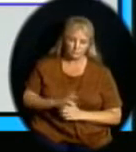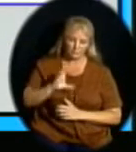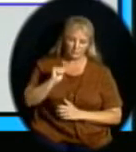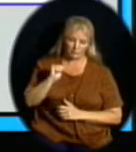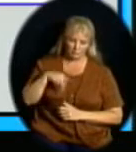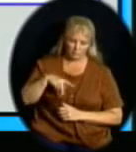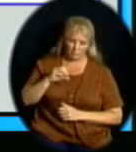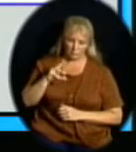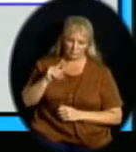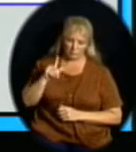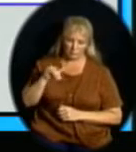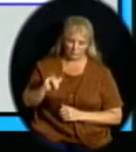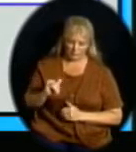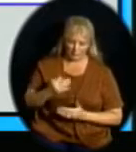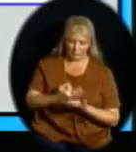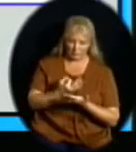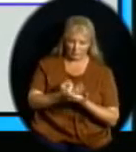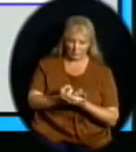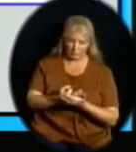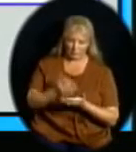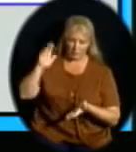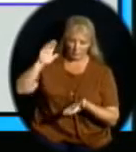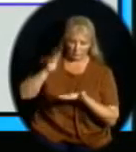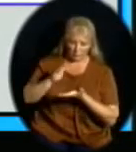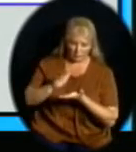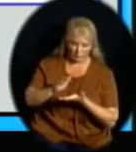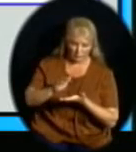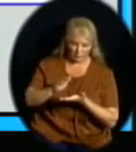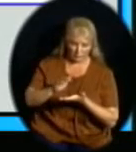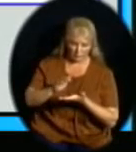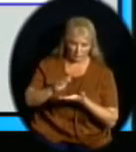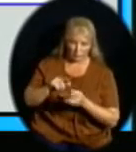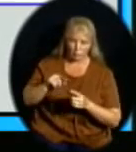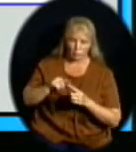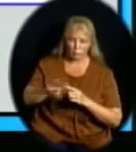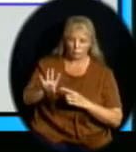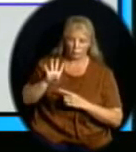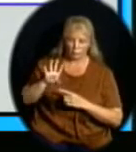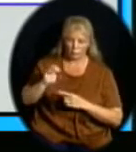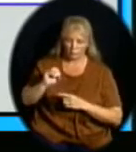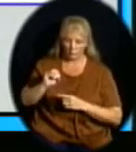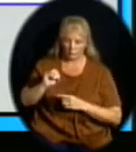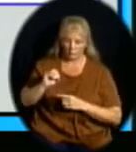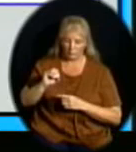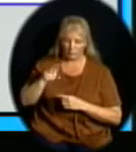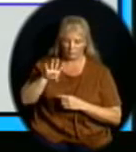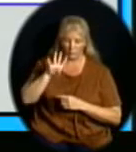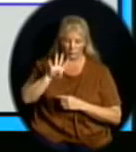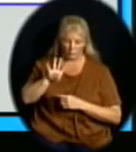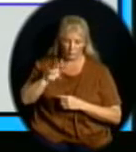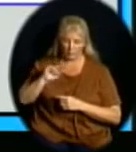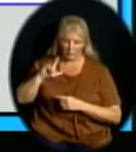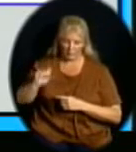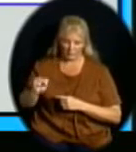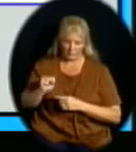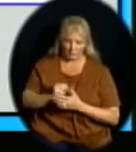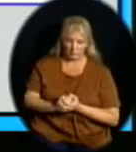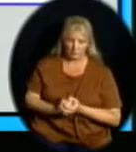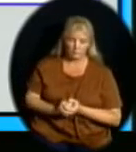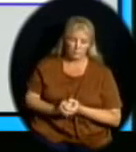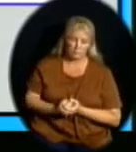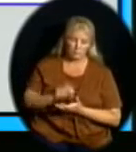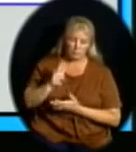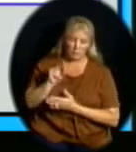outlay fund, we lowered that from the current level of 5 mills to 4 mills. The bond and interest and special assessments were such that they